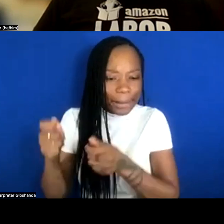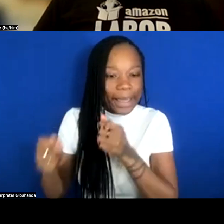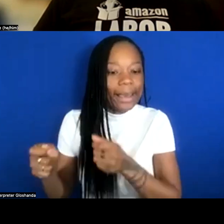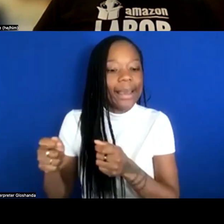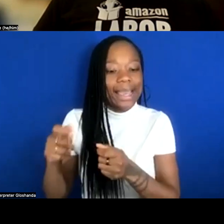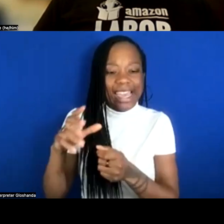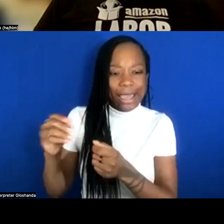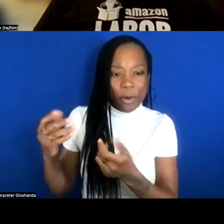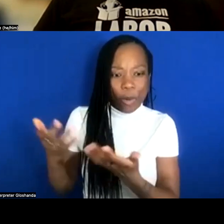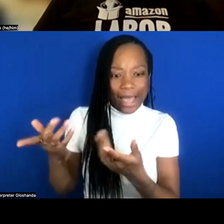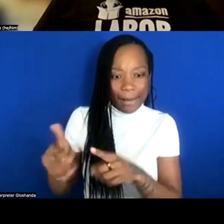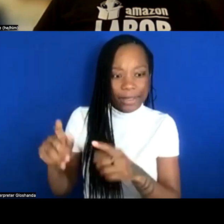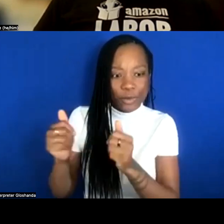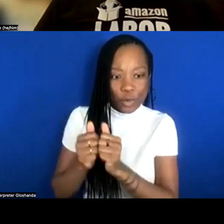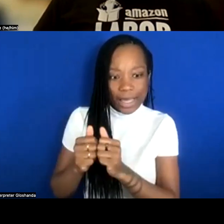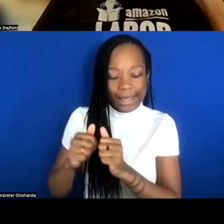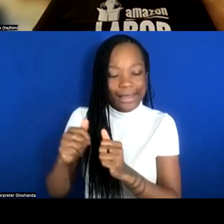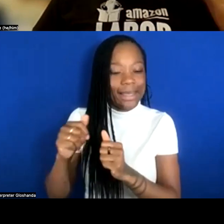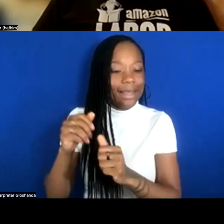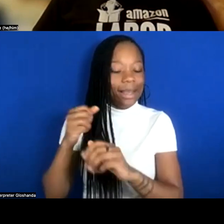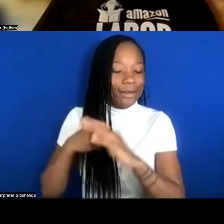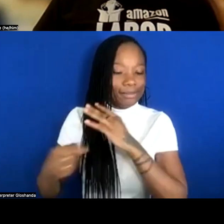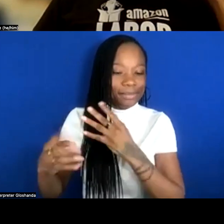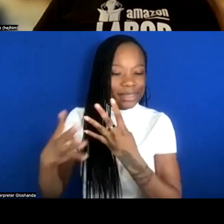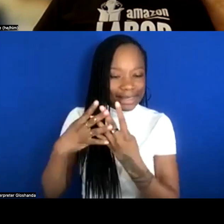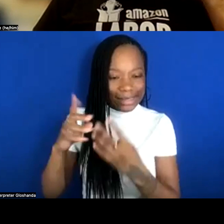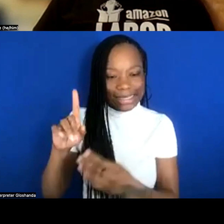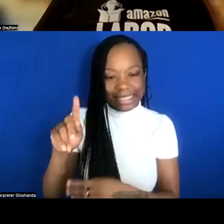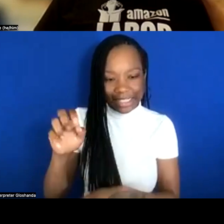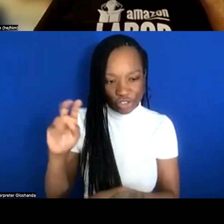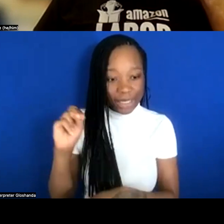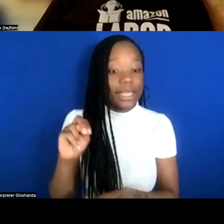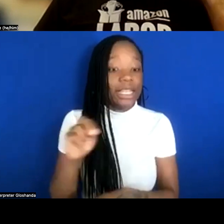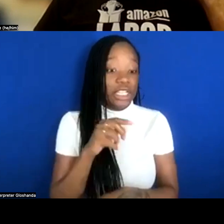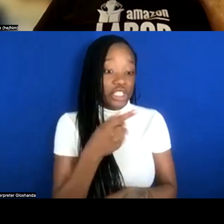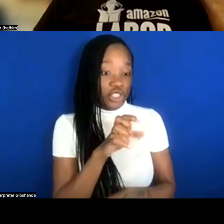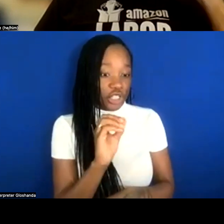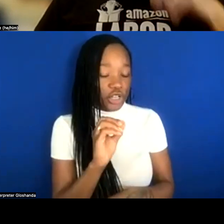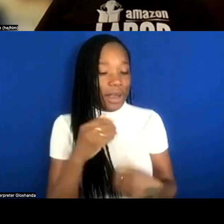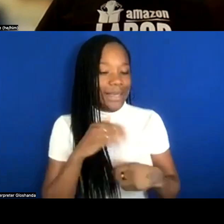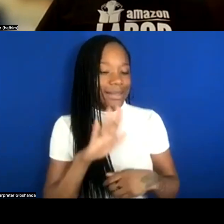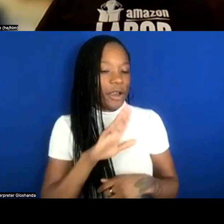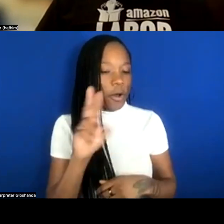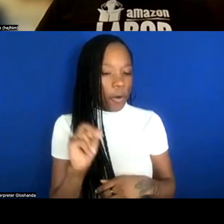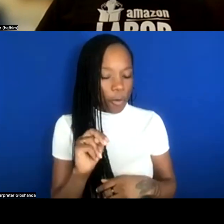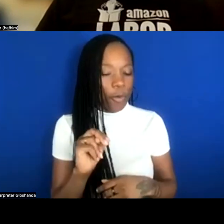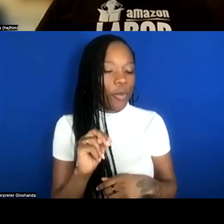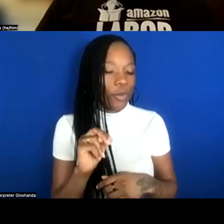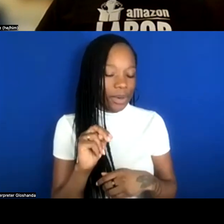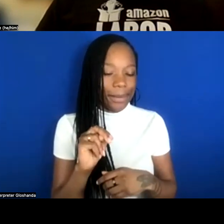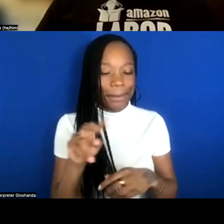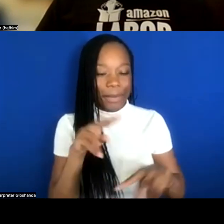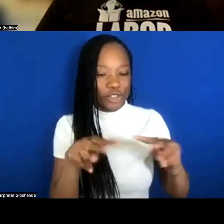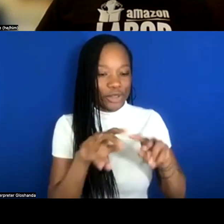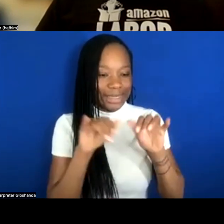that runs the ankle shackle program for ICE. And so just to sort of say that, like, you know, again,